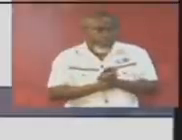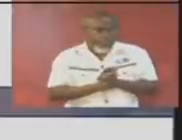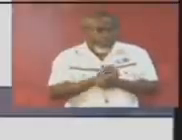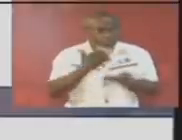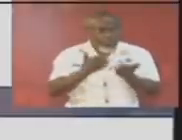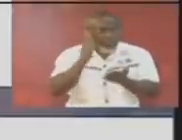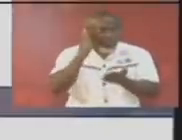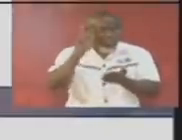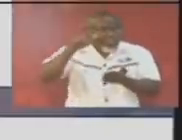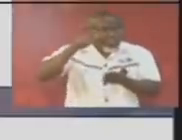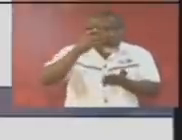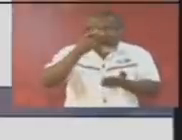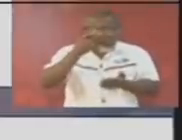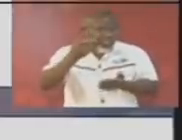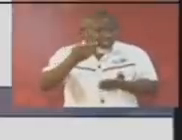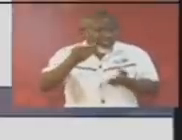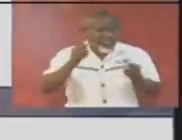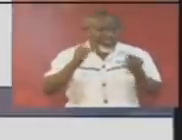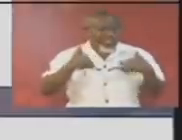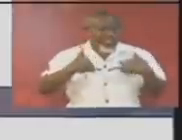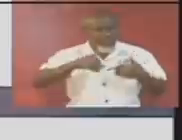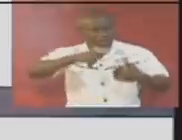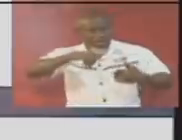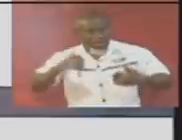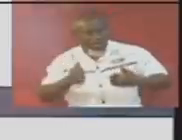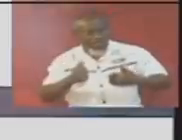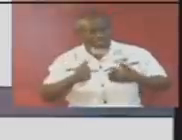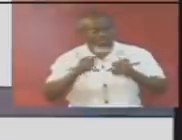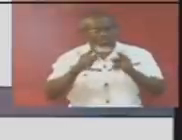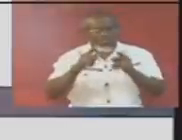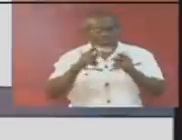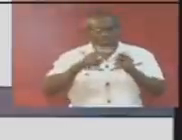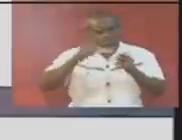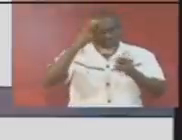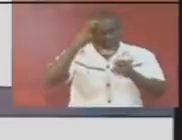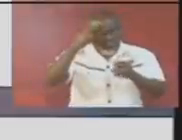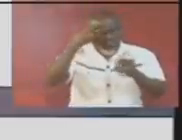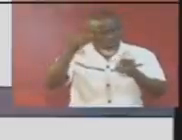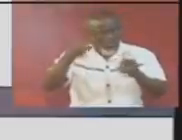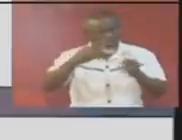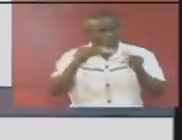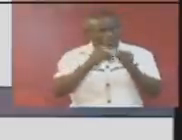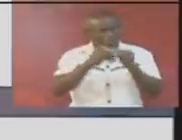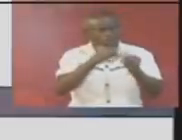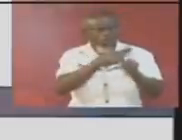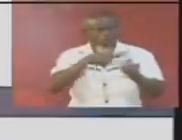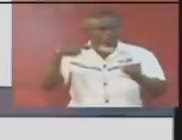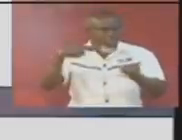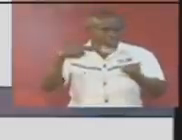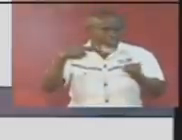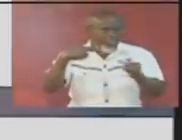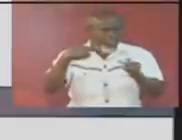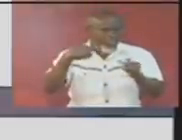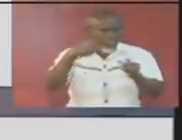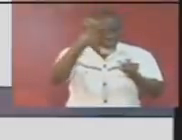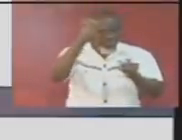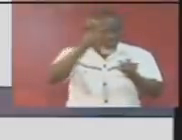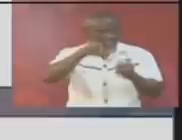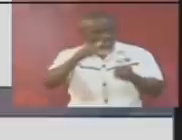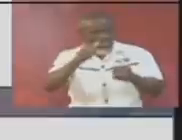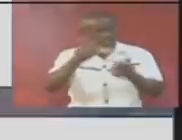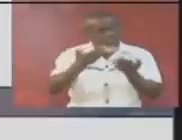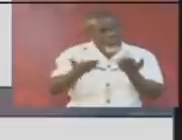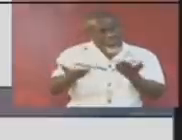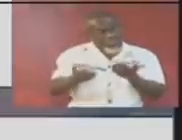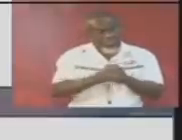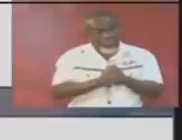conditions that can put patients at risk for long COVID, but at this time, from the study represented on the slide, asthma